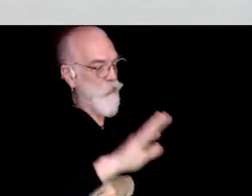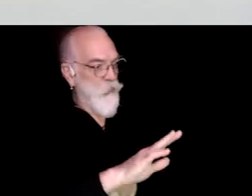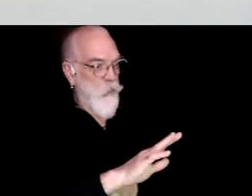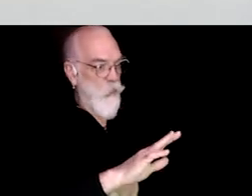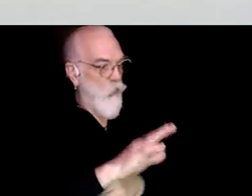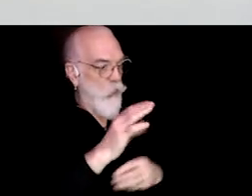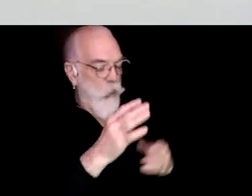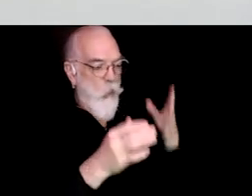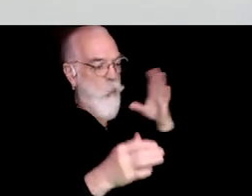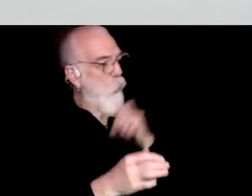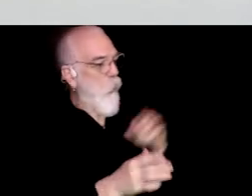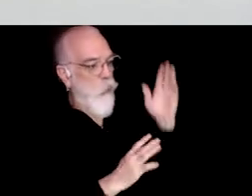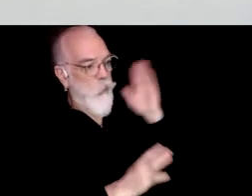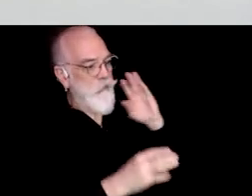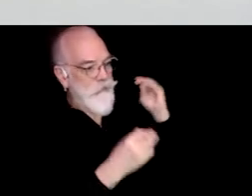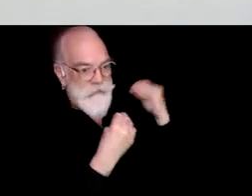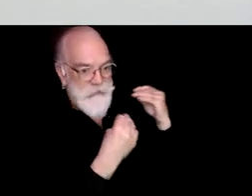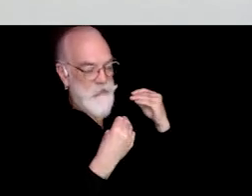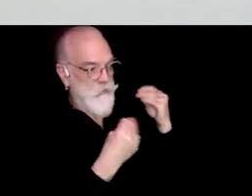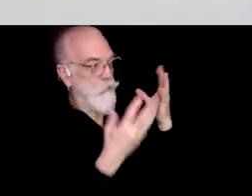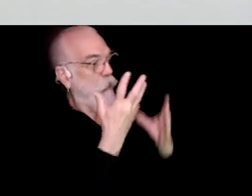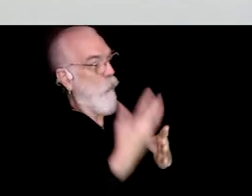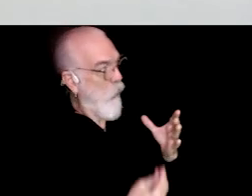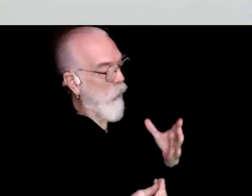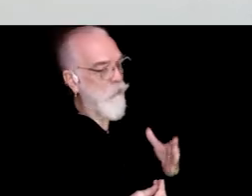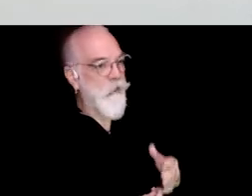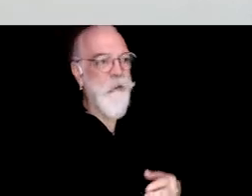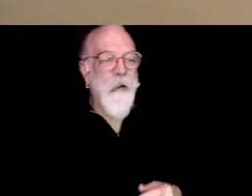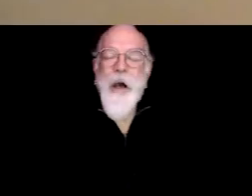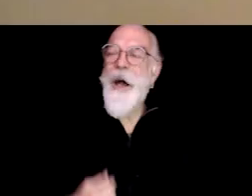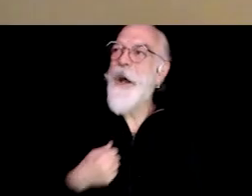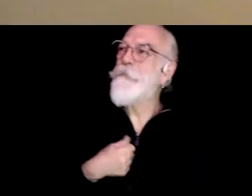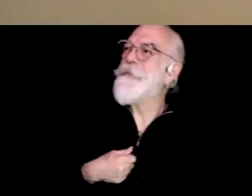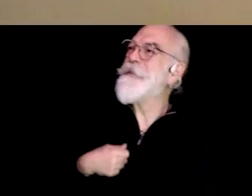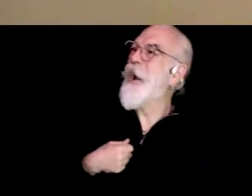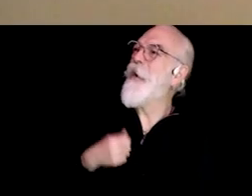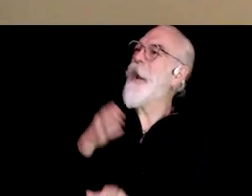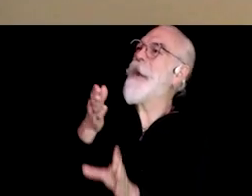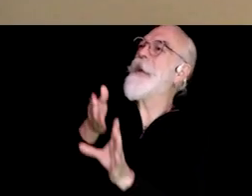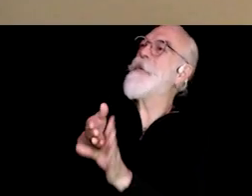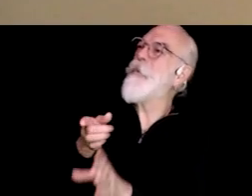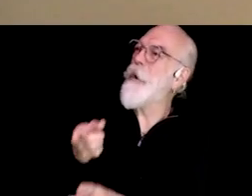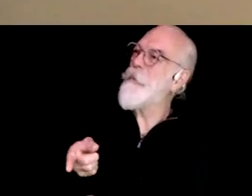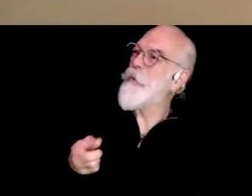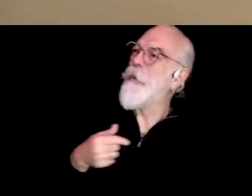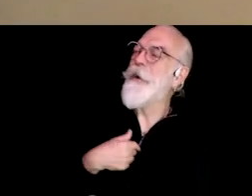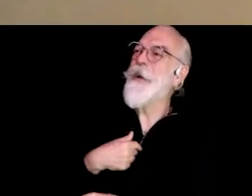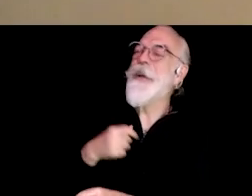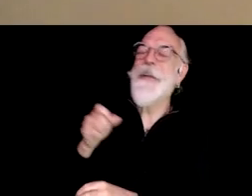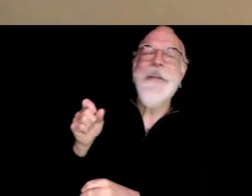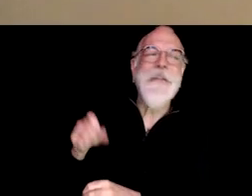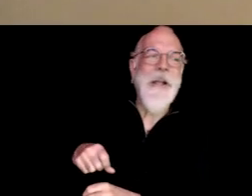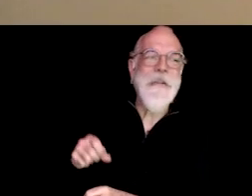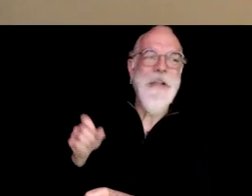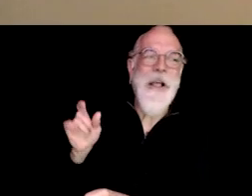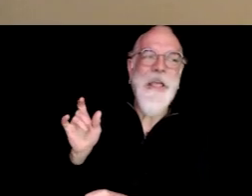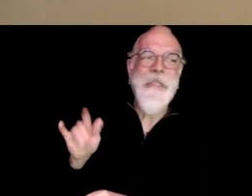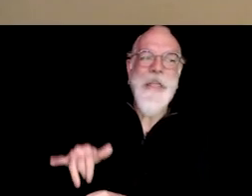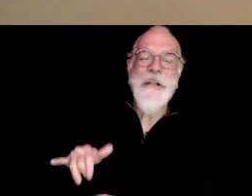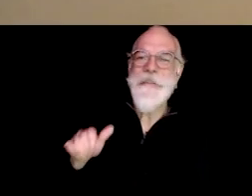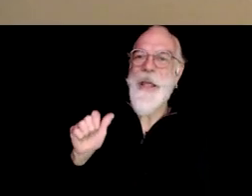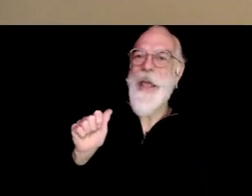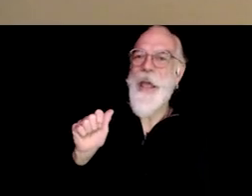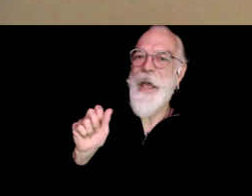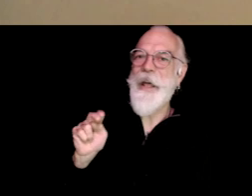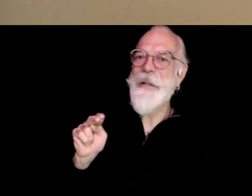you talk about that was, of course, I'm sorry, I interrupted. But of course, that was being